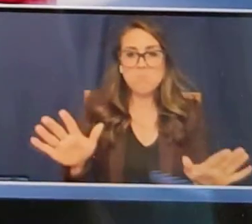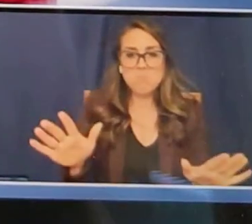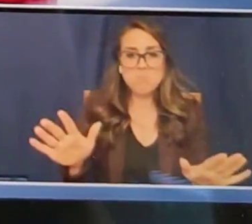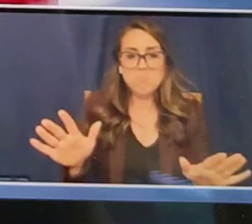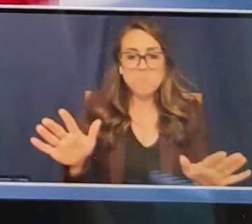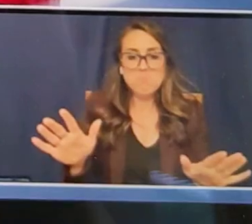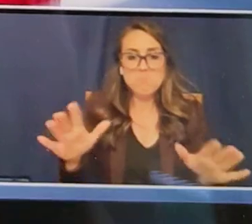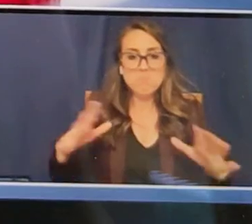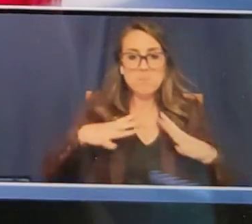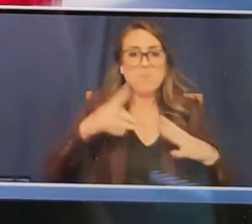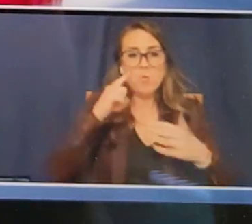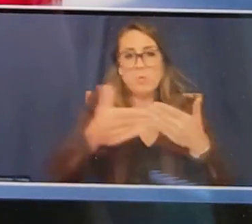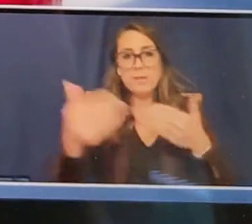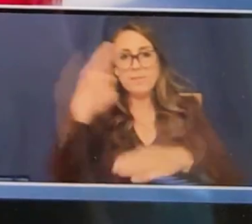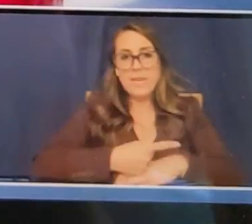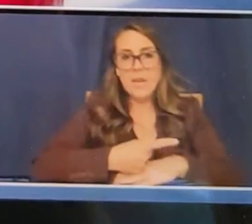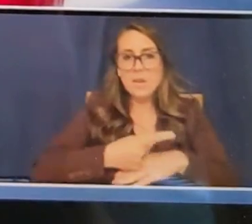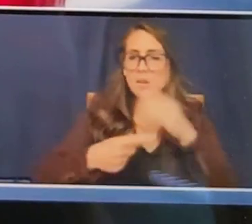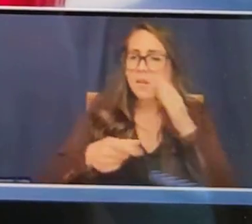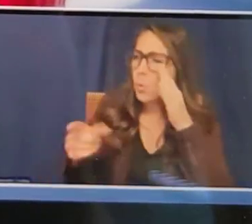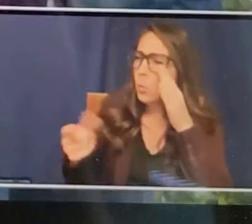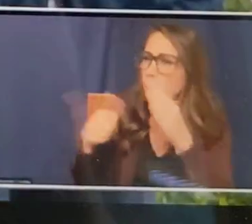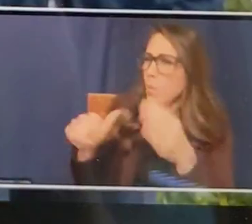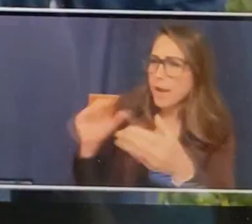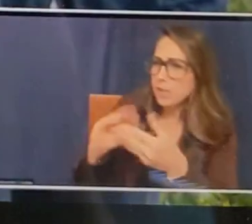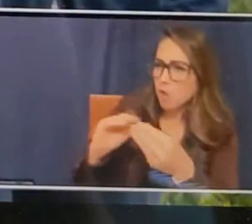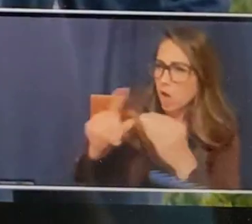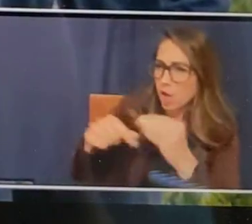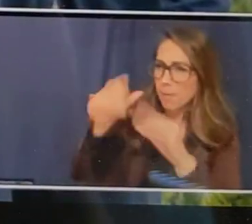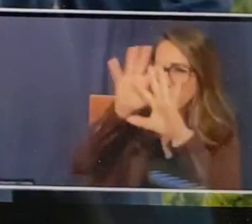about the president releasing a second video that day?